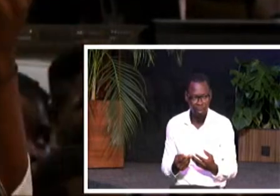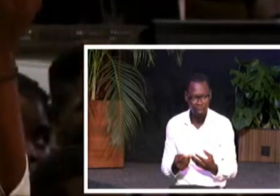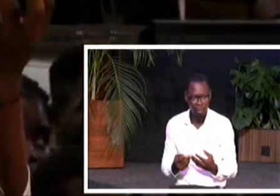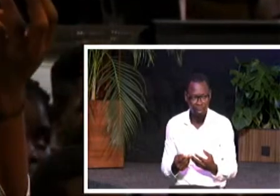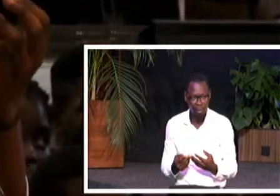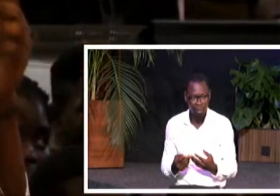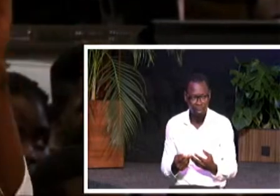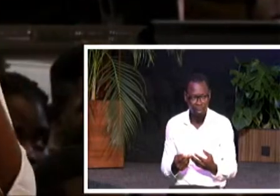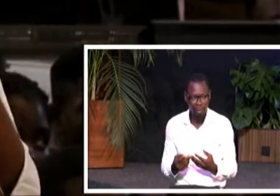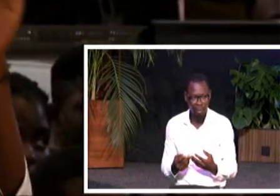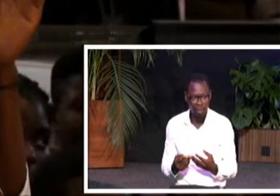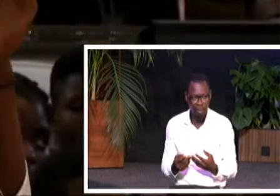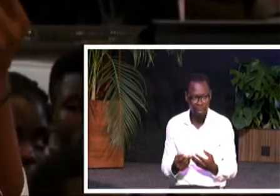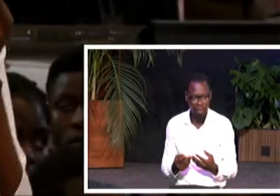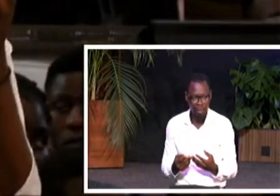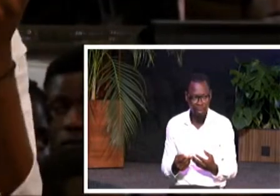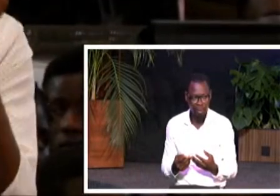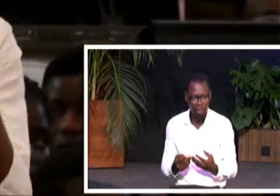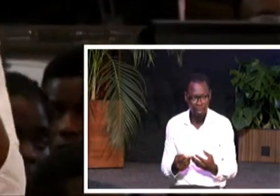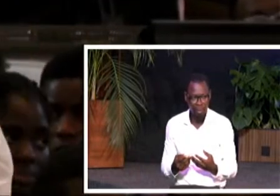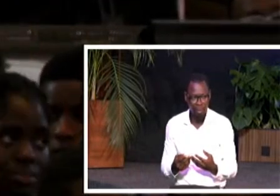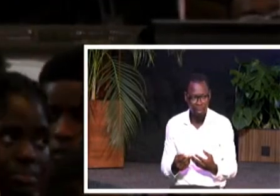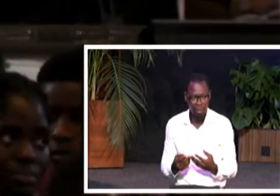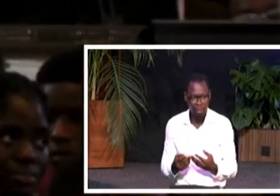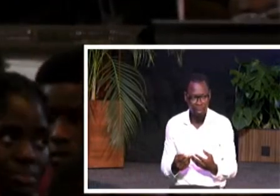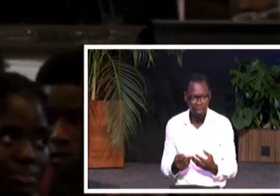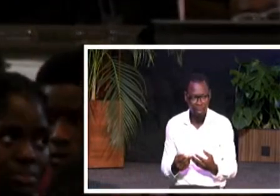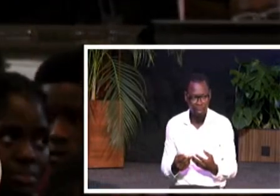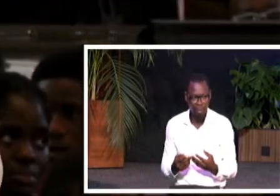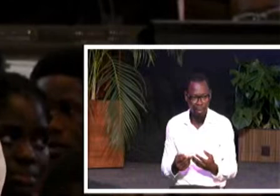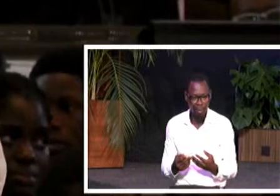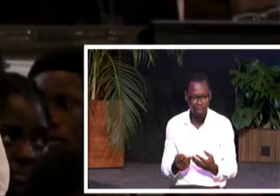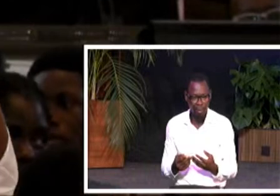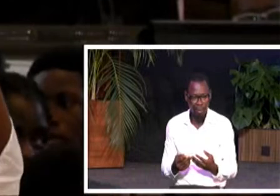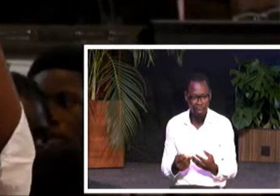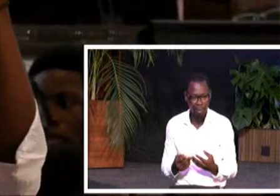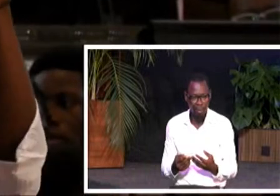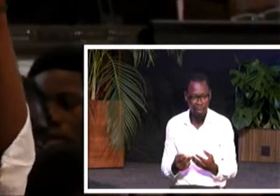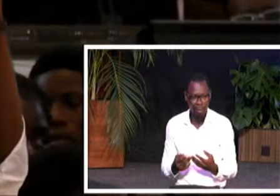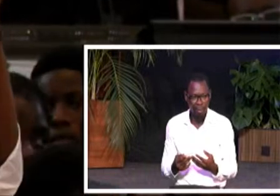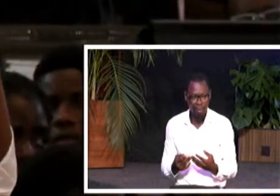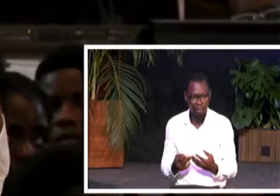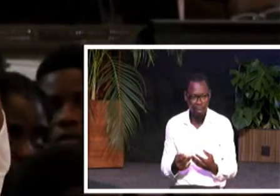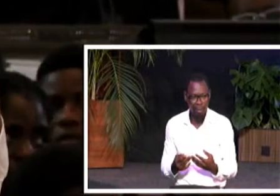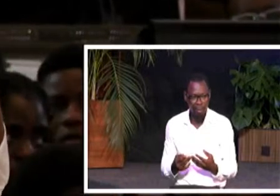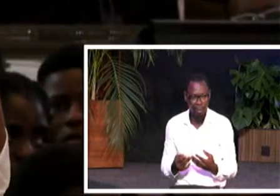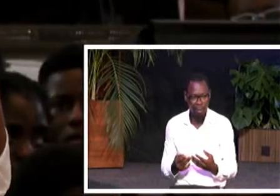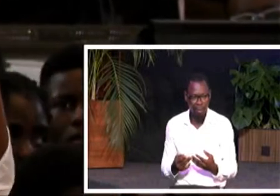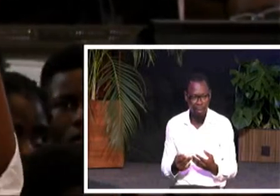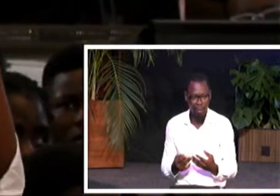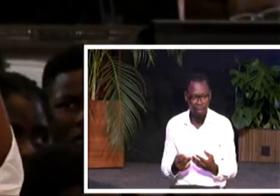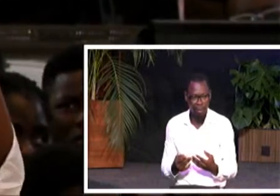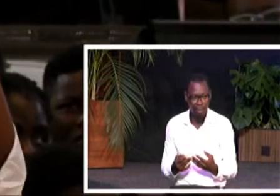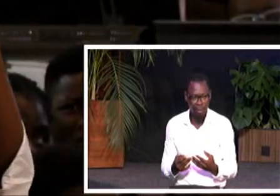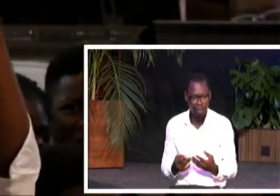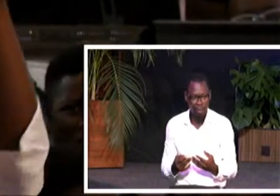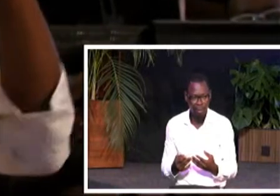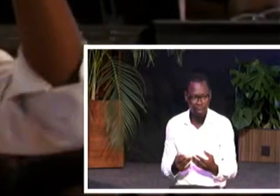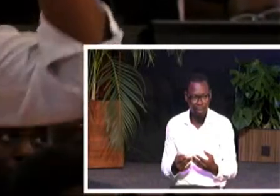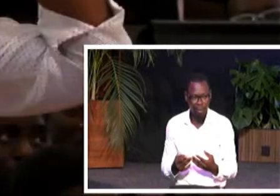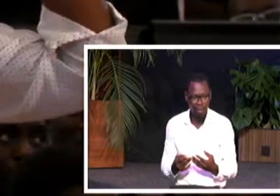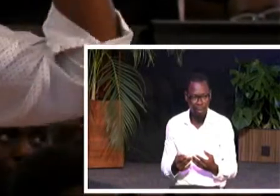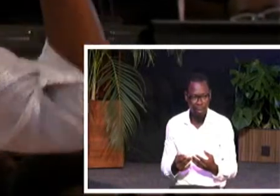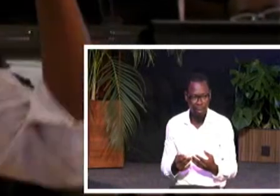your crop yields and then control pests. And then those things too are job of individuals. So don't you think that the AI is causing like